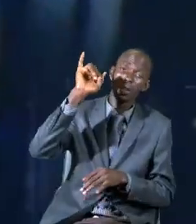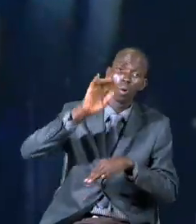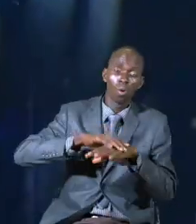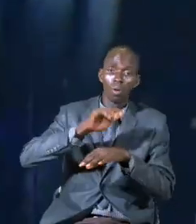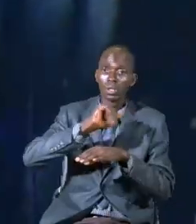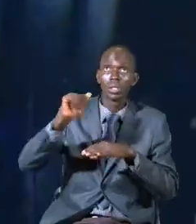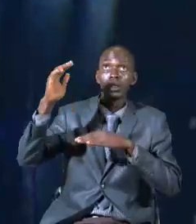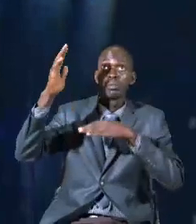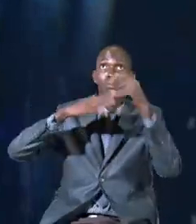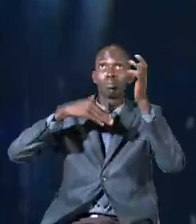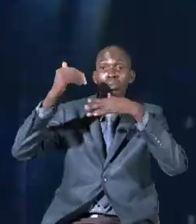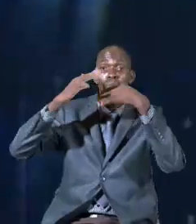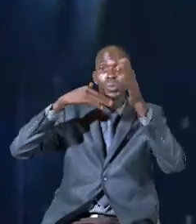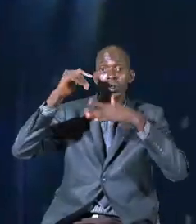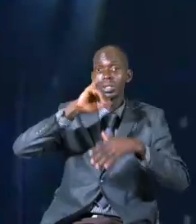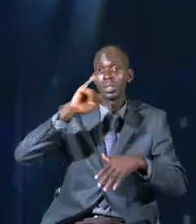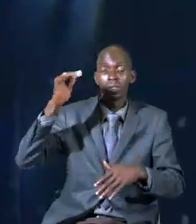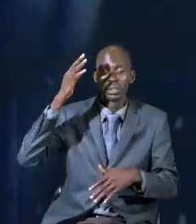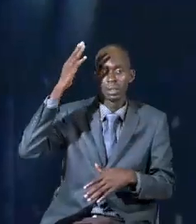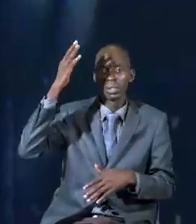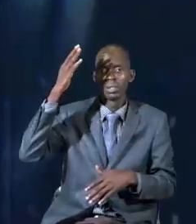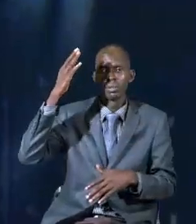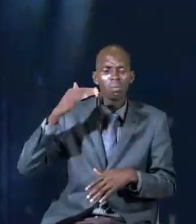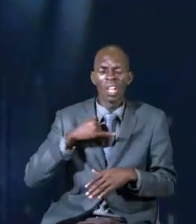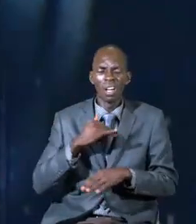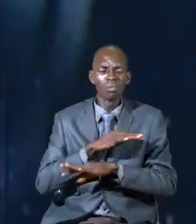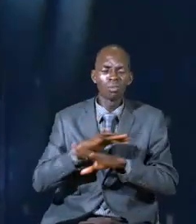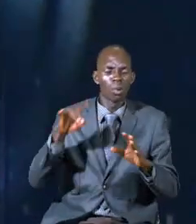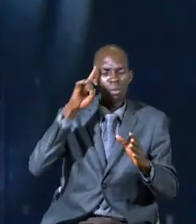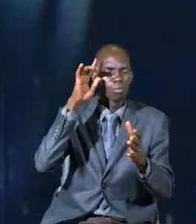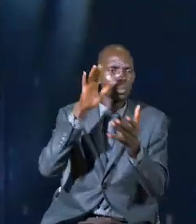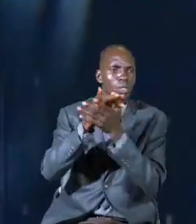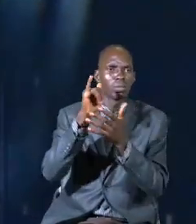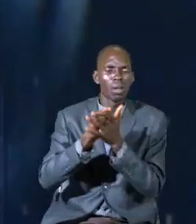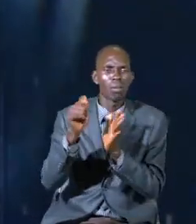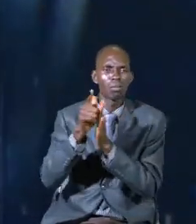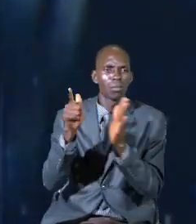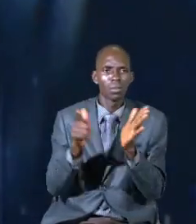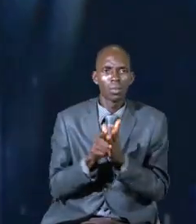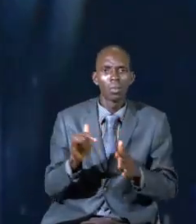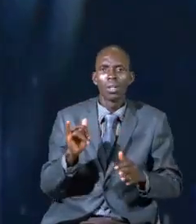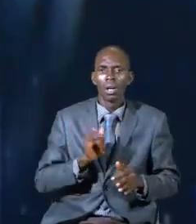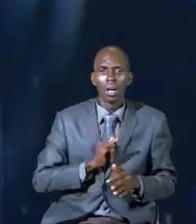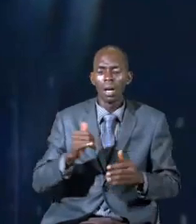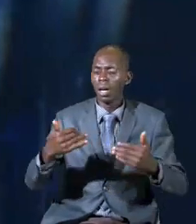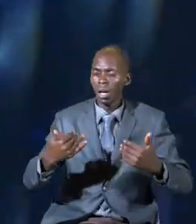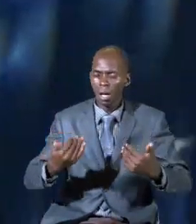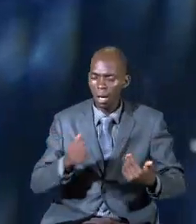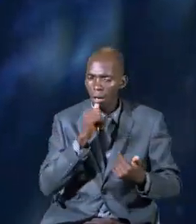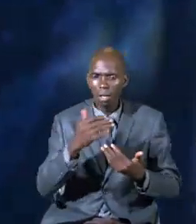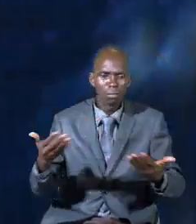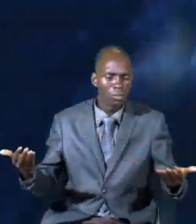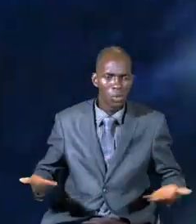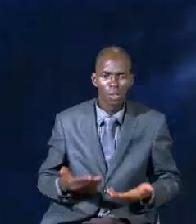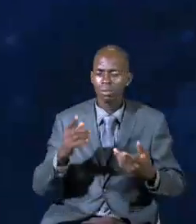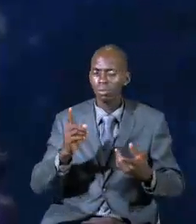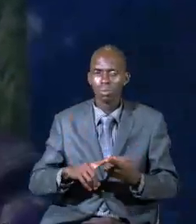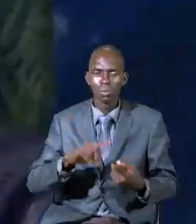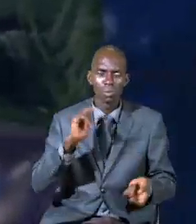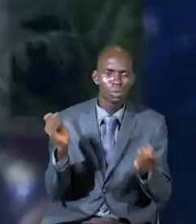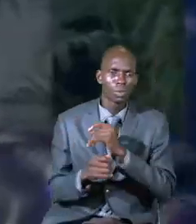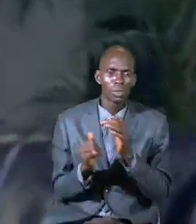of gravity, I don't believe the law of gravity, I'm not going to restrict my life because of the law of gravity, I'm going to jump down.